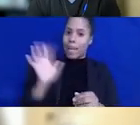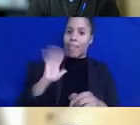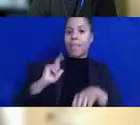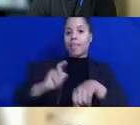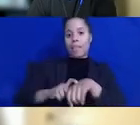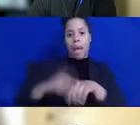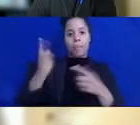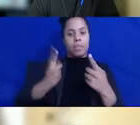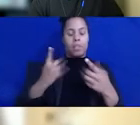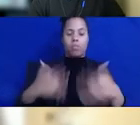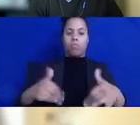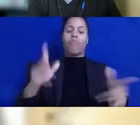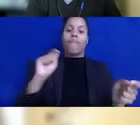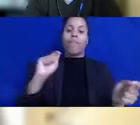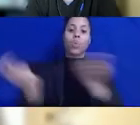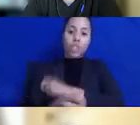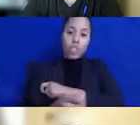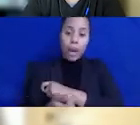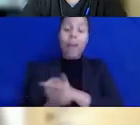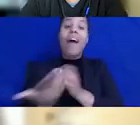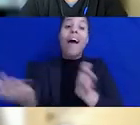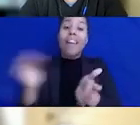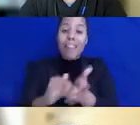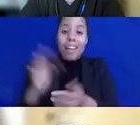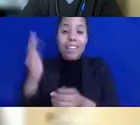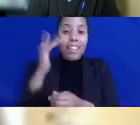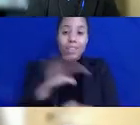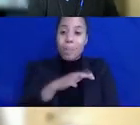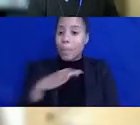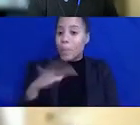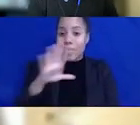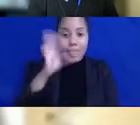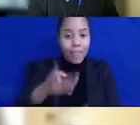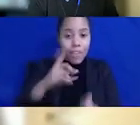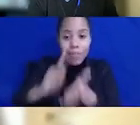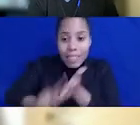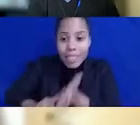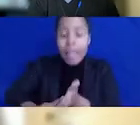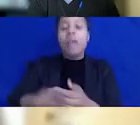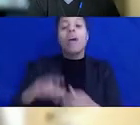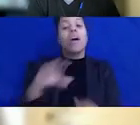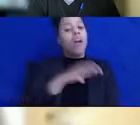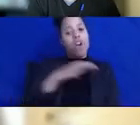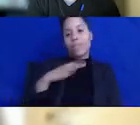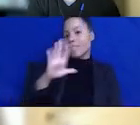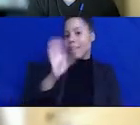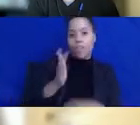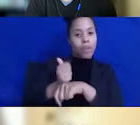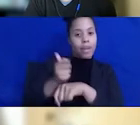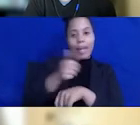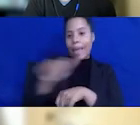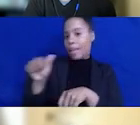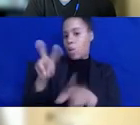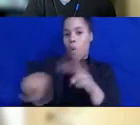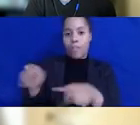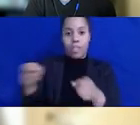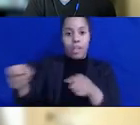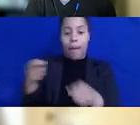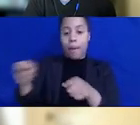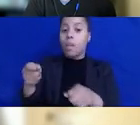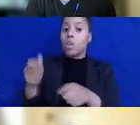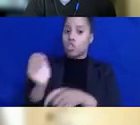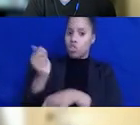said, the intelligence community had never been investigated. Congress had never created any sort of oversight. So just creating that court was